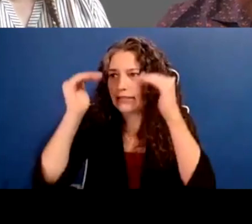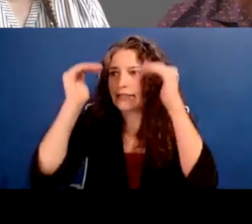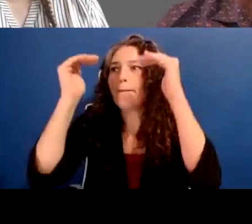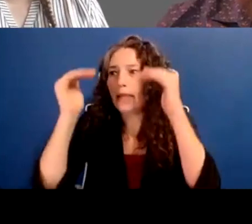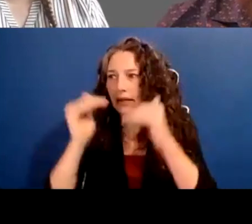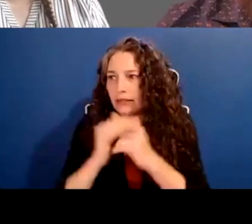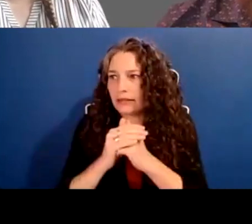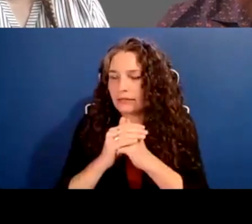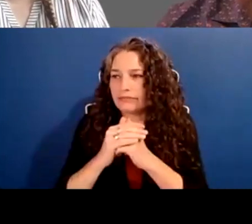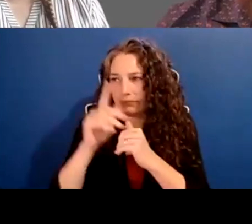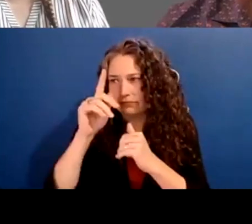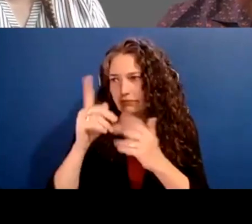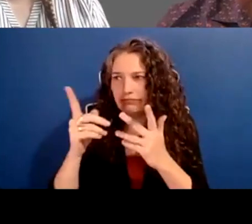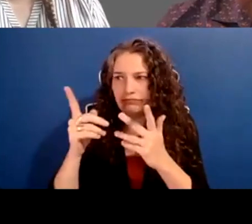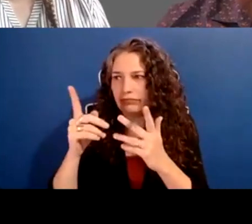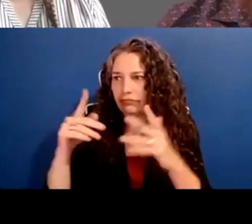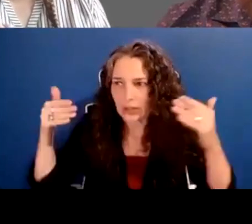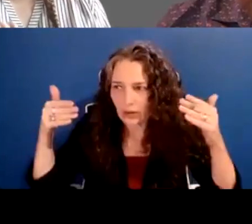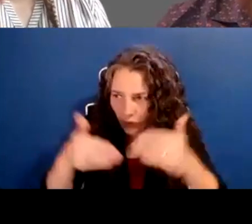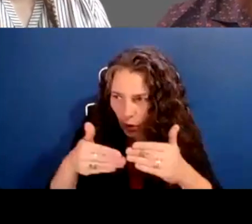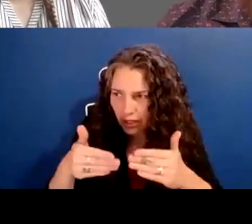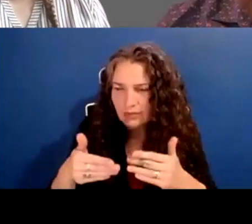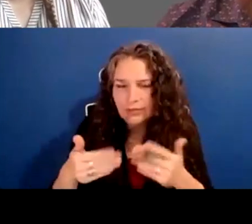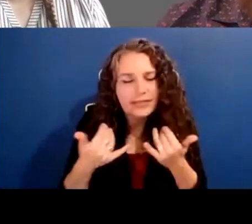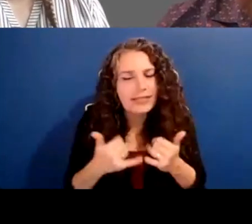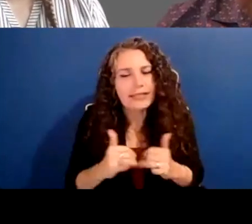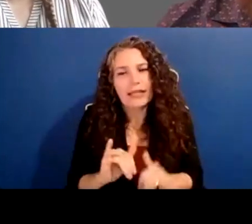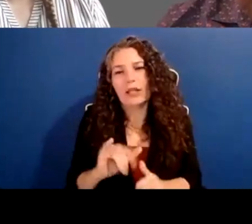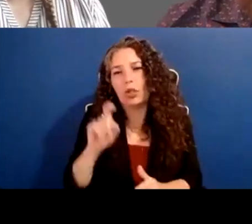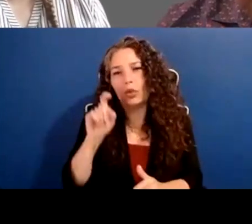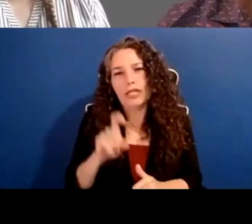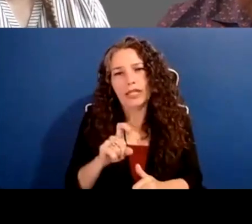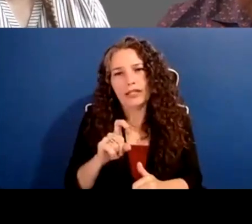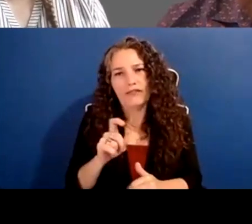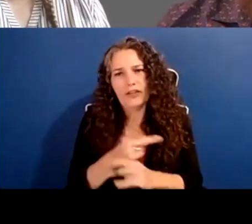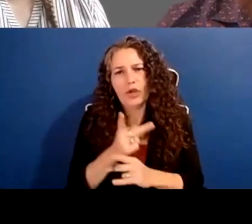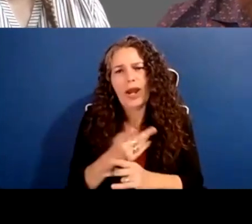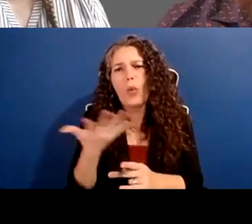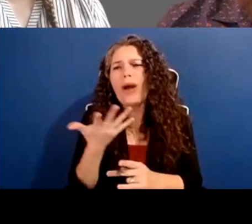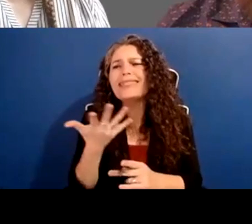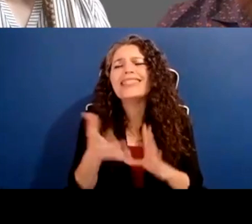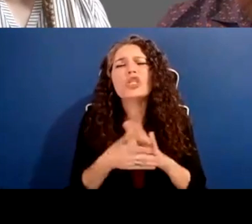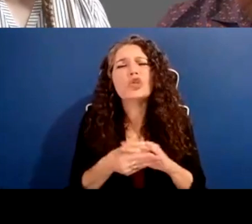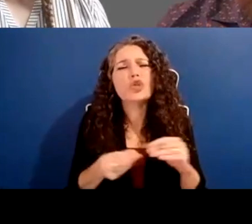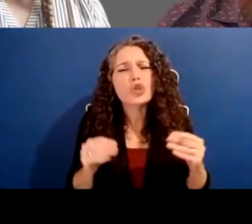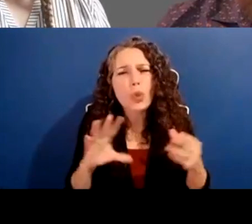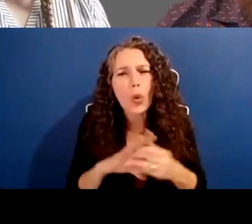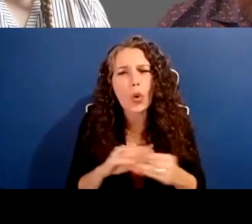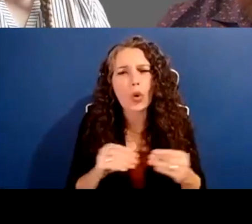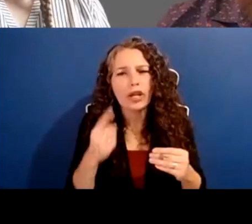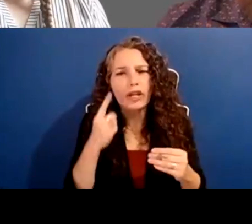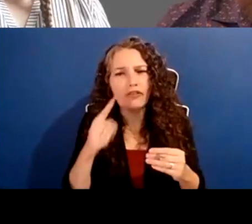that you can demonstrate your point through, because that's going to engage listenership more.